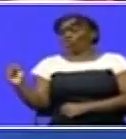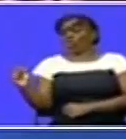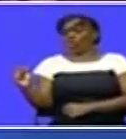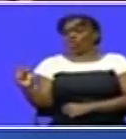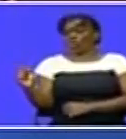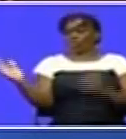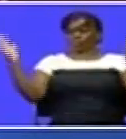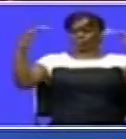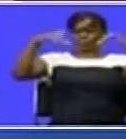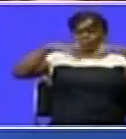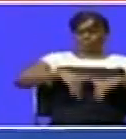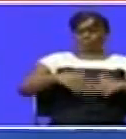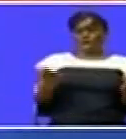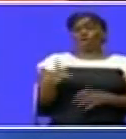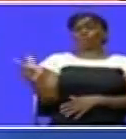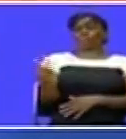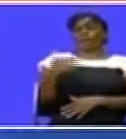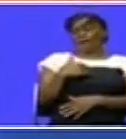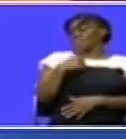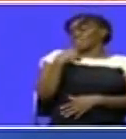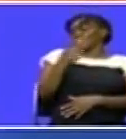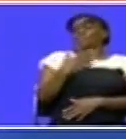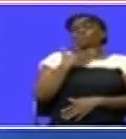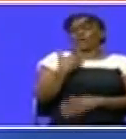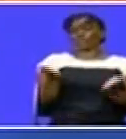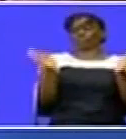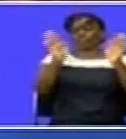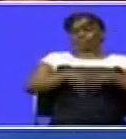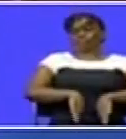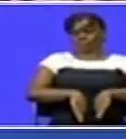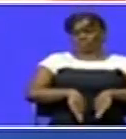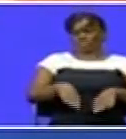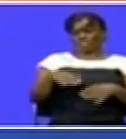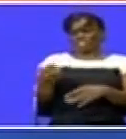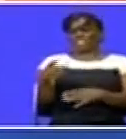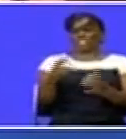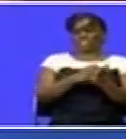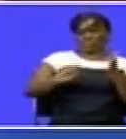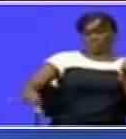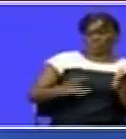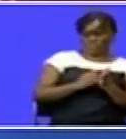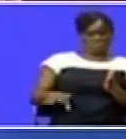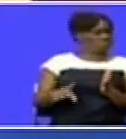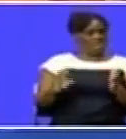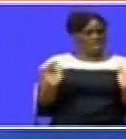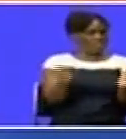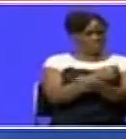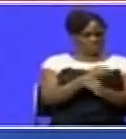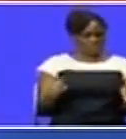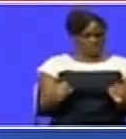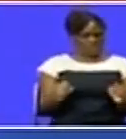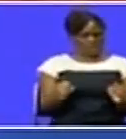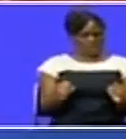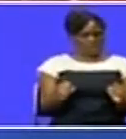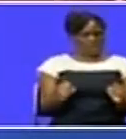ama kwa press conference tuseme ya kwamba tunataka institution hii itolewe, institution hii ile itolewe.